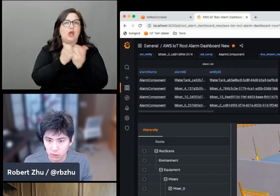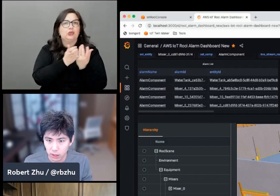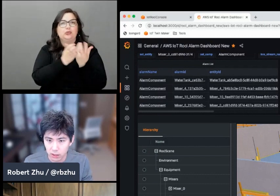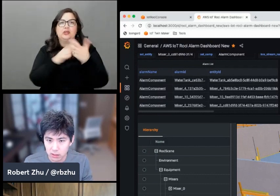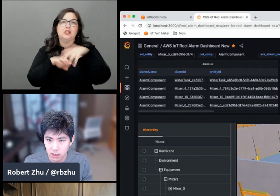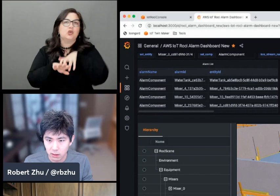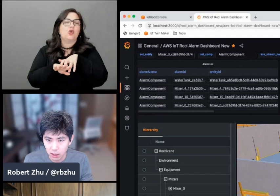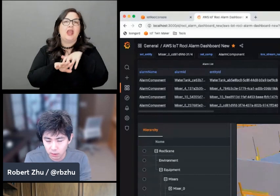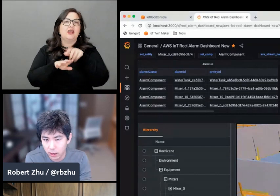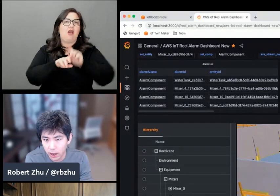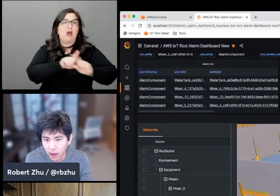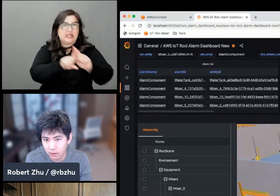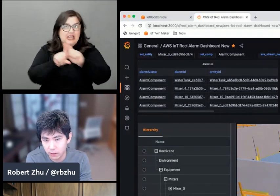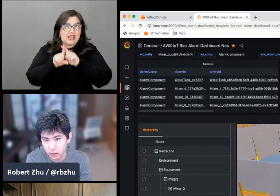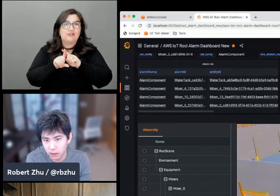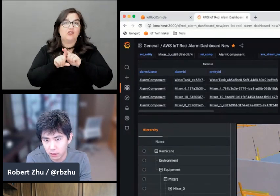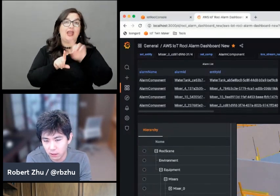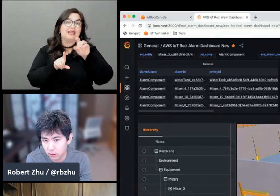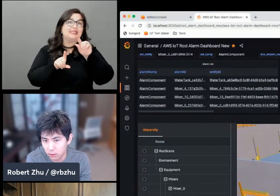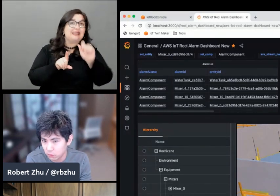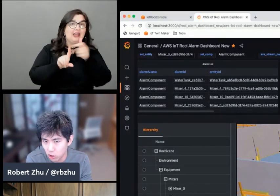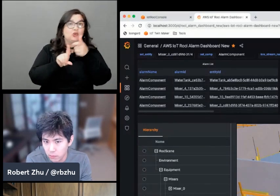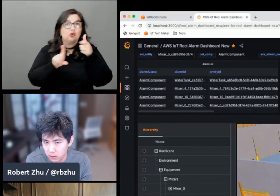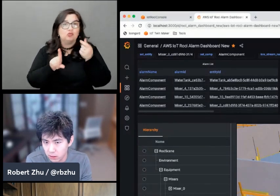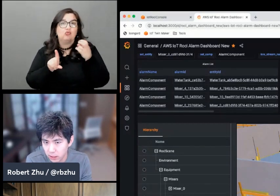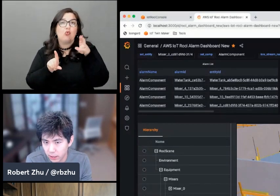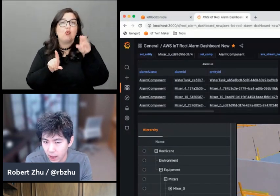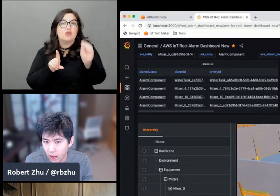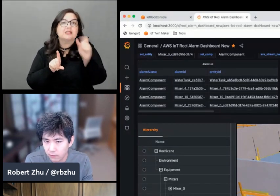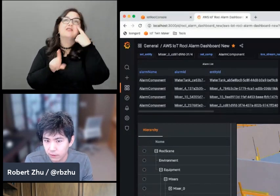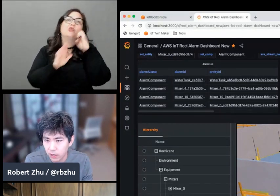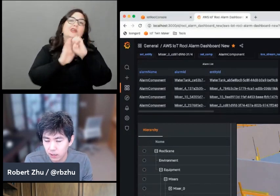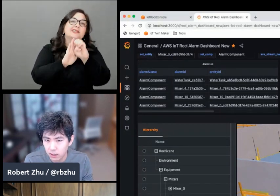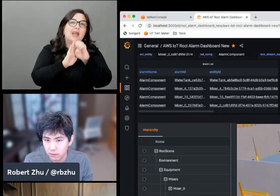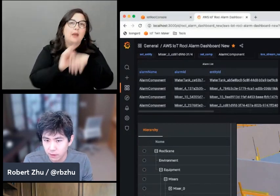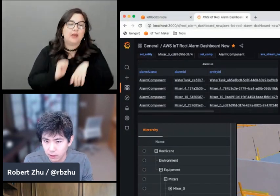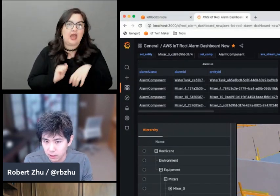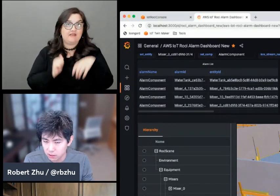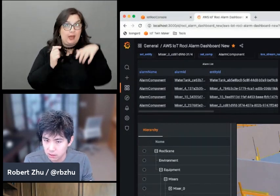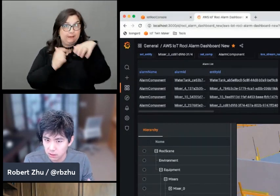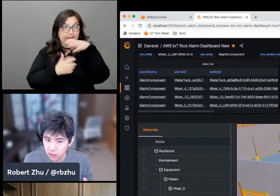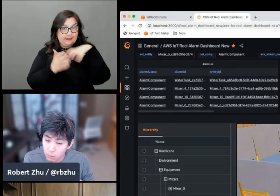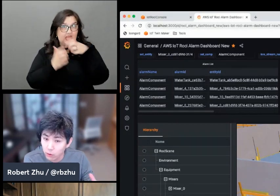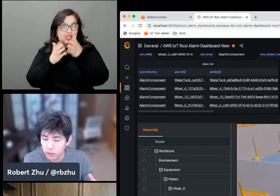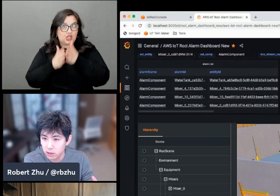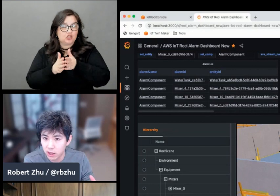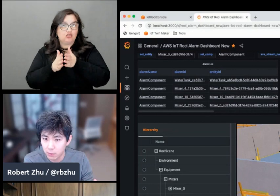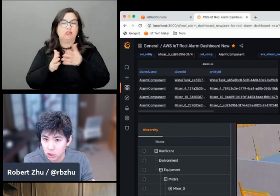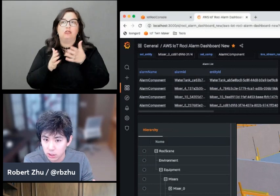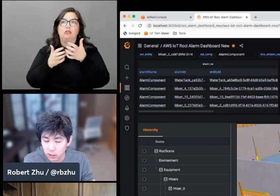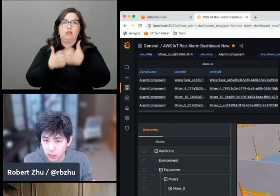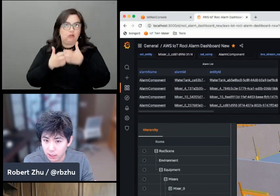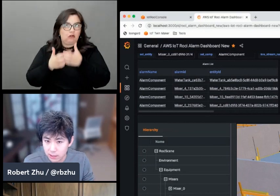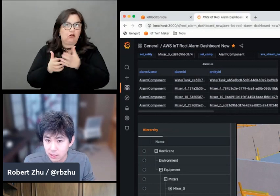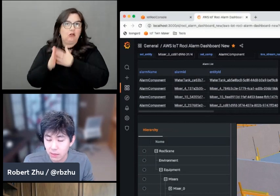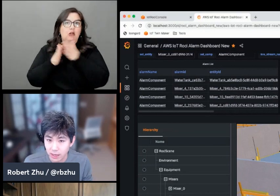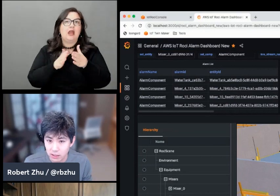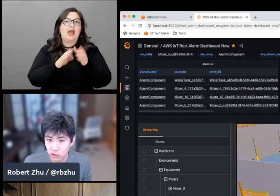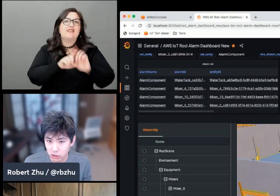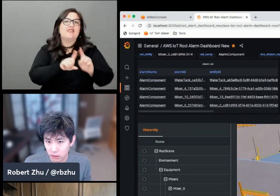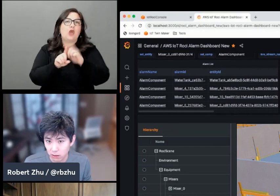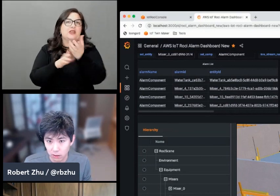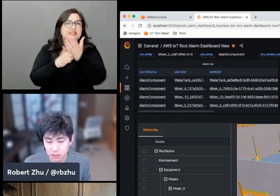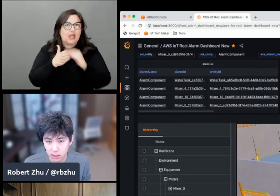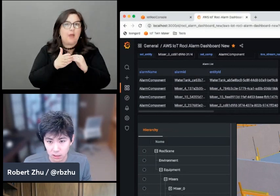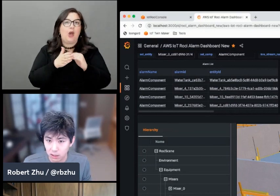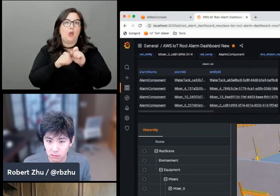sources, right? Let's say that I have a dough mixer and I have various components on that machine that can send that